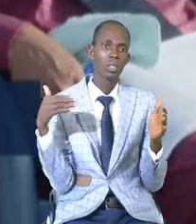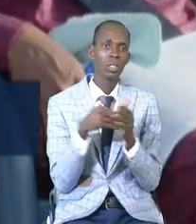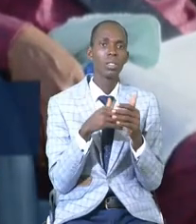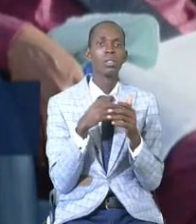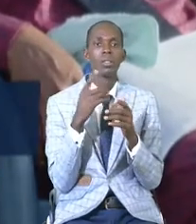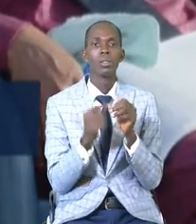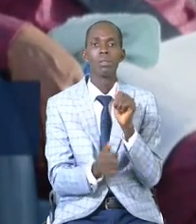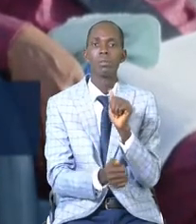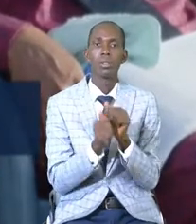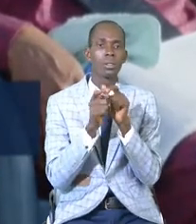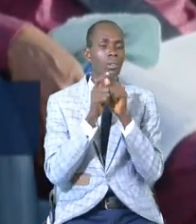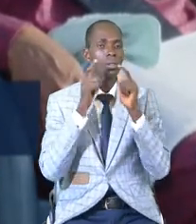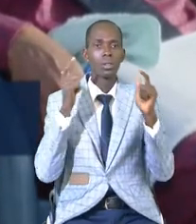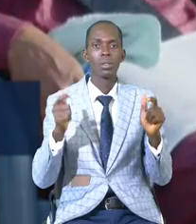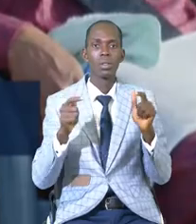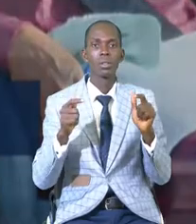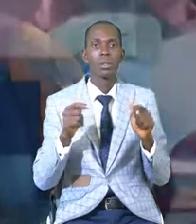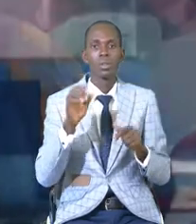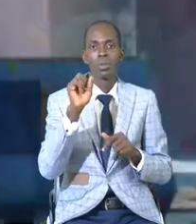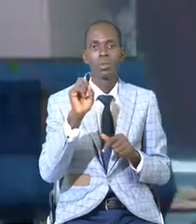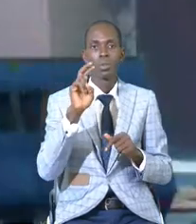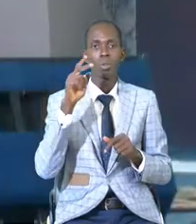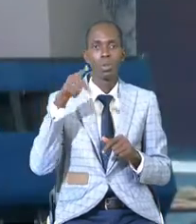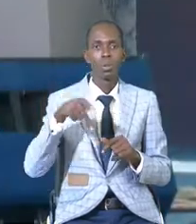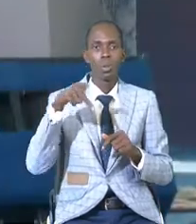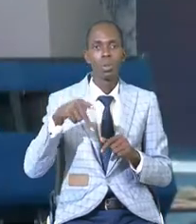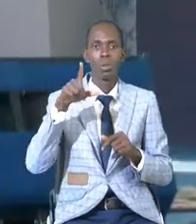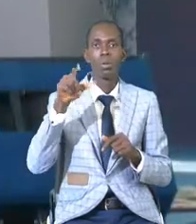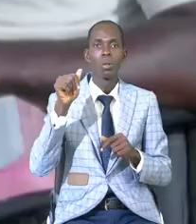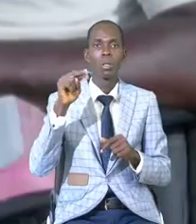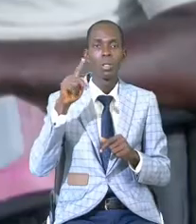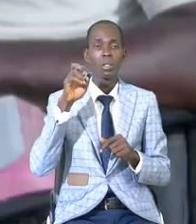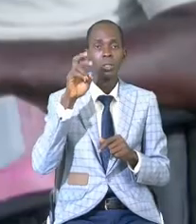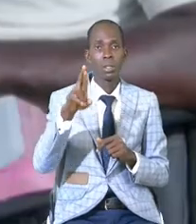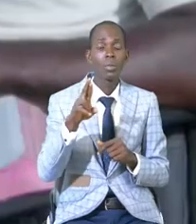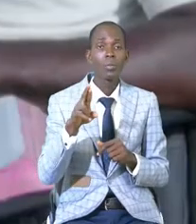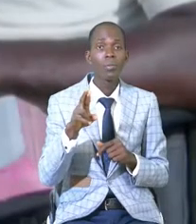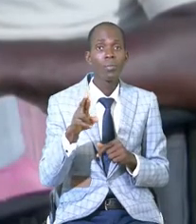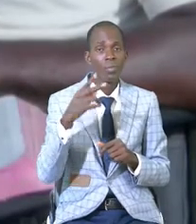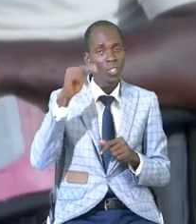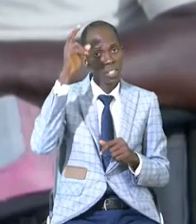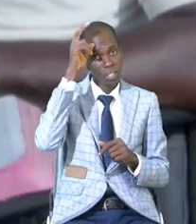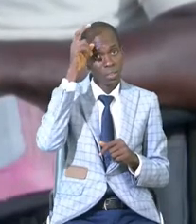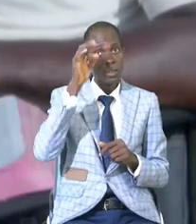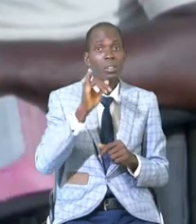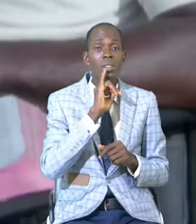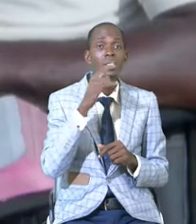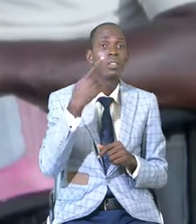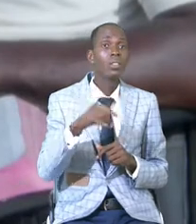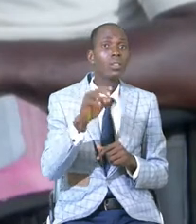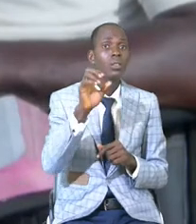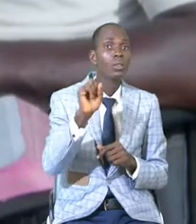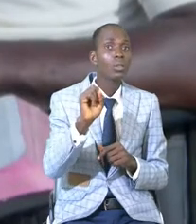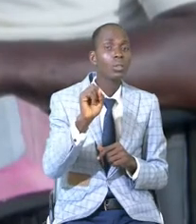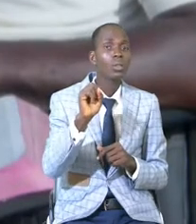greatest supplanter. The devil is the supplanter. He will not catch you. He will not get you. No